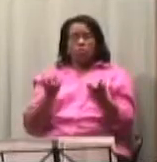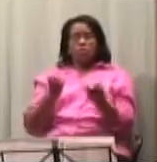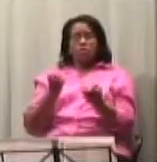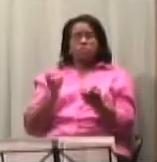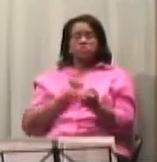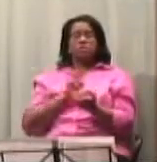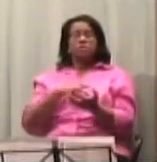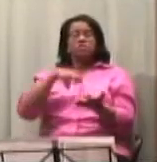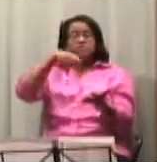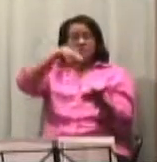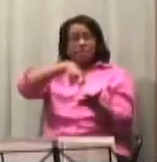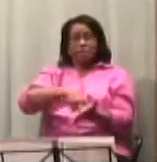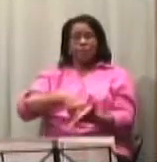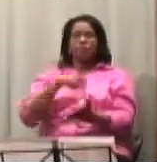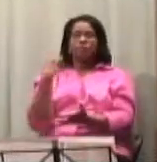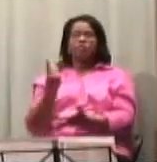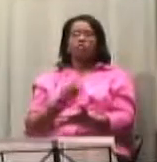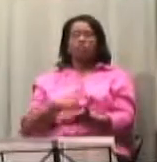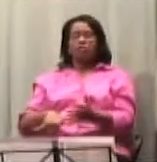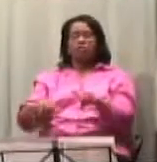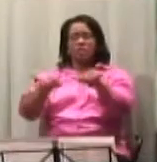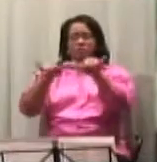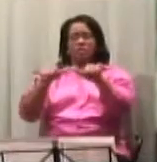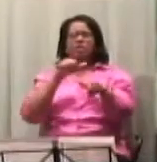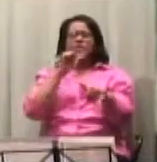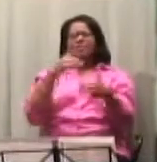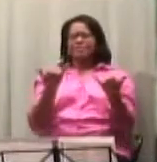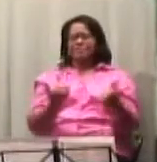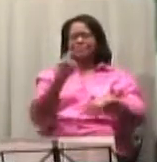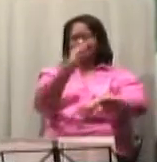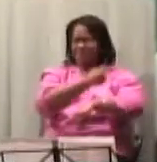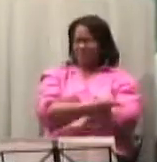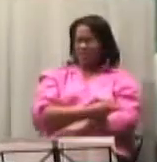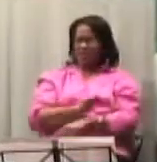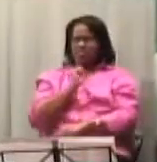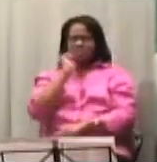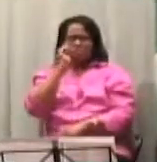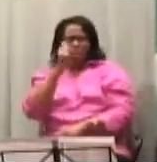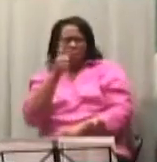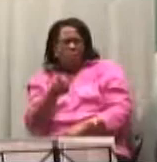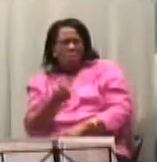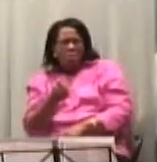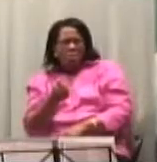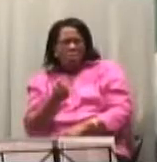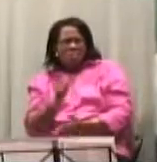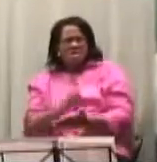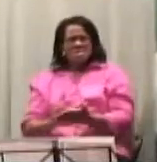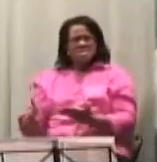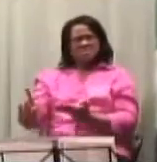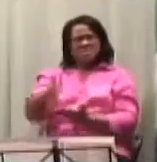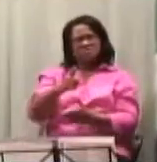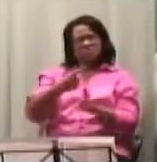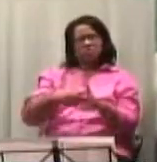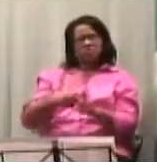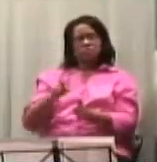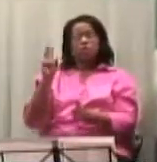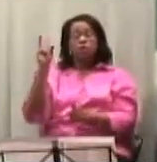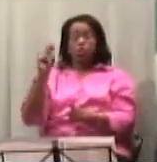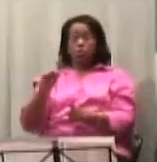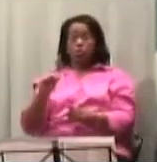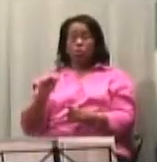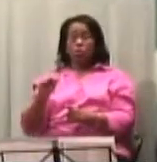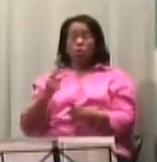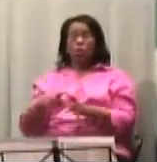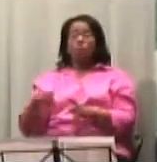Lord explained these parables, because He's really requiring from the disciples,